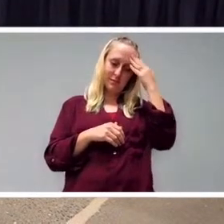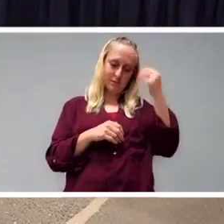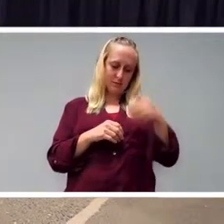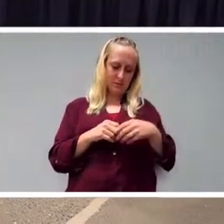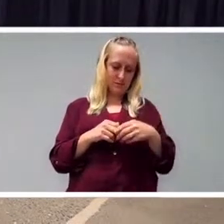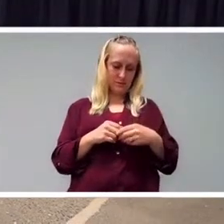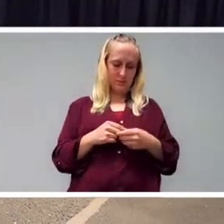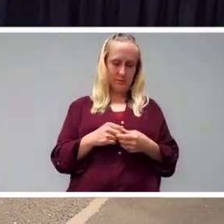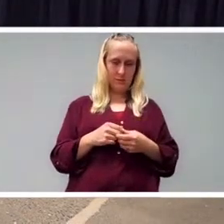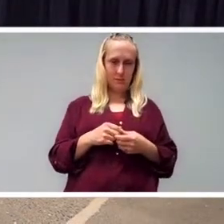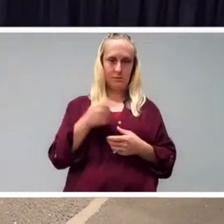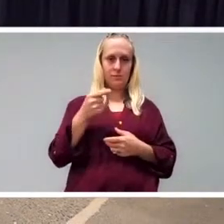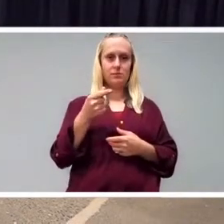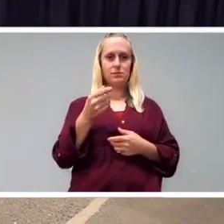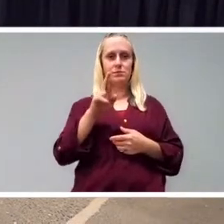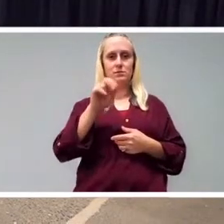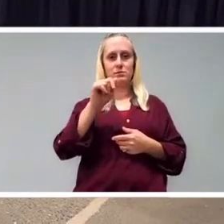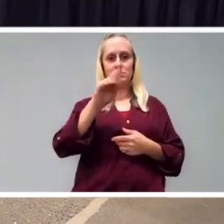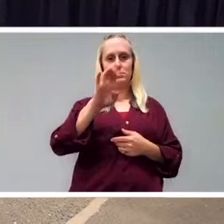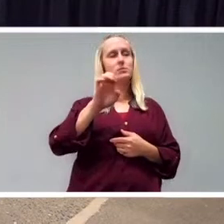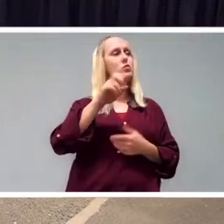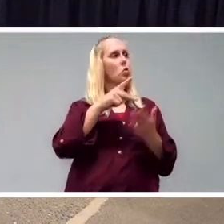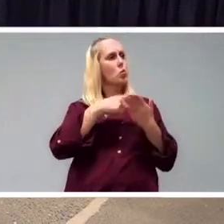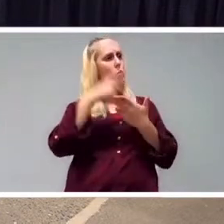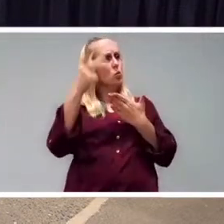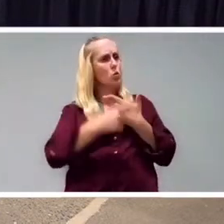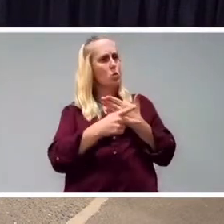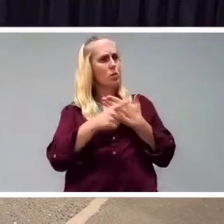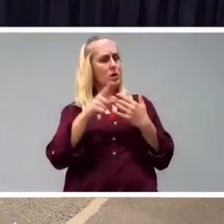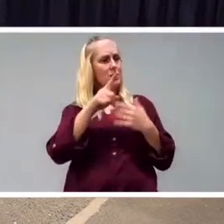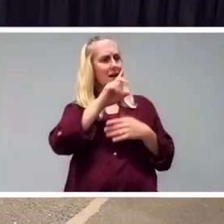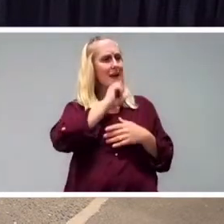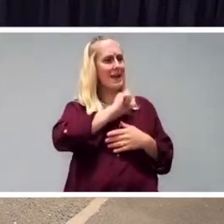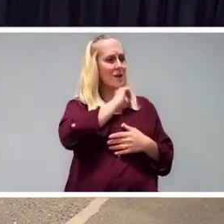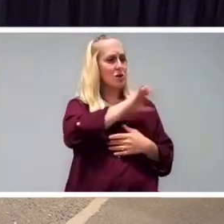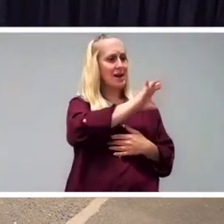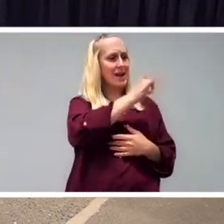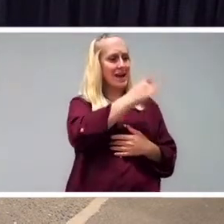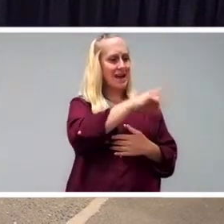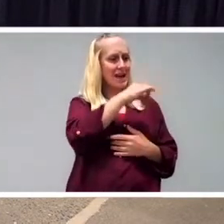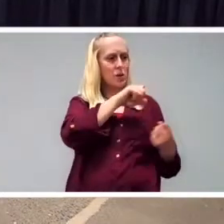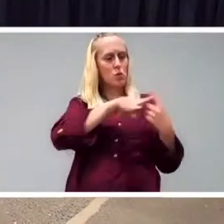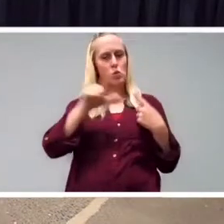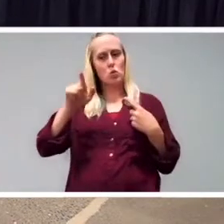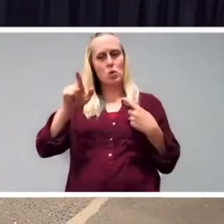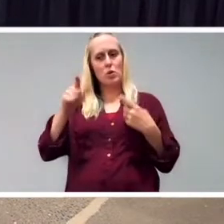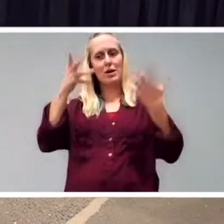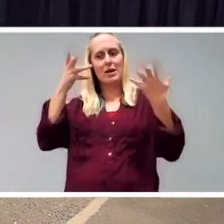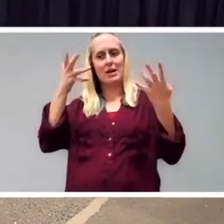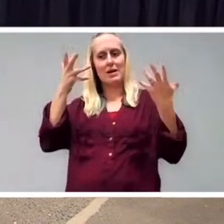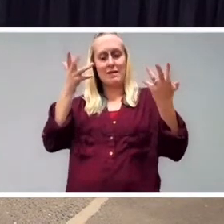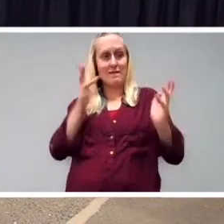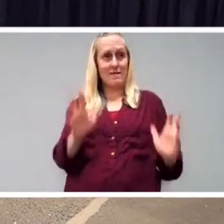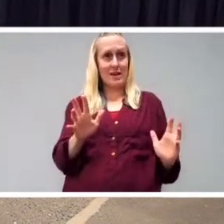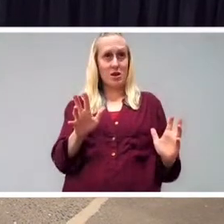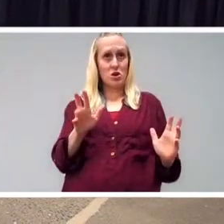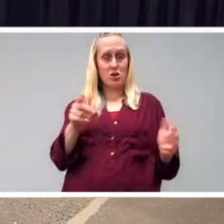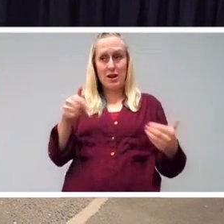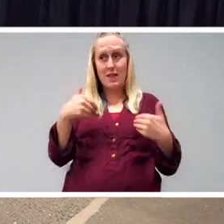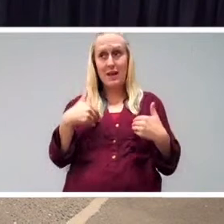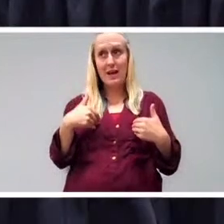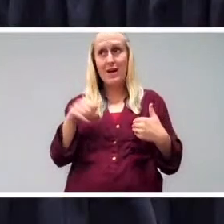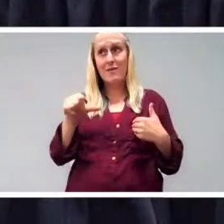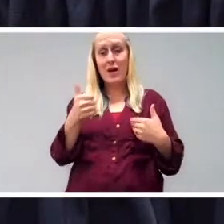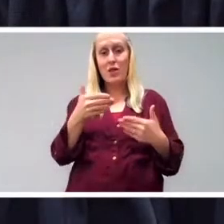Absolutely. Yes, Grace. So the programs are from ages 18 to 21. So once they're done with the program, do they still have like other venues